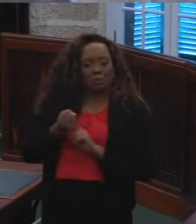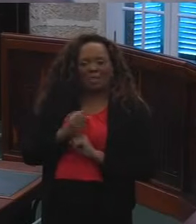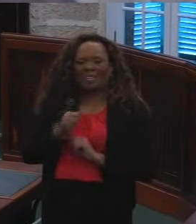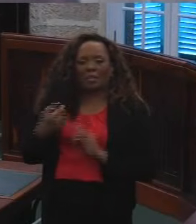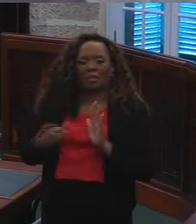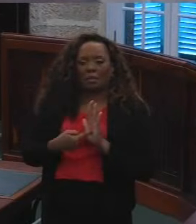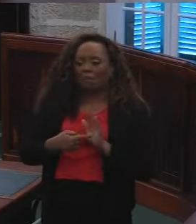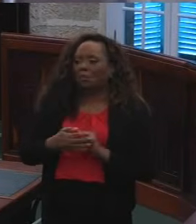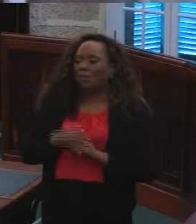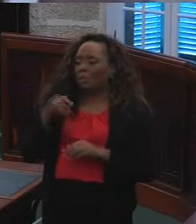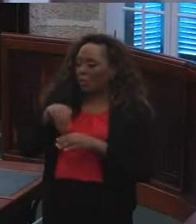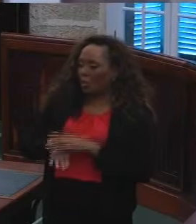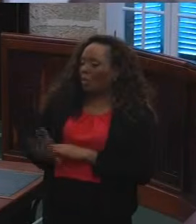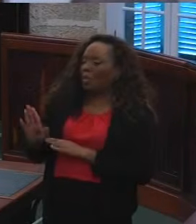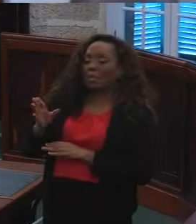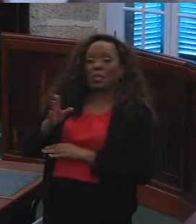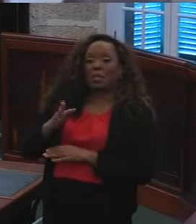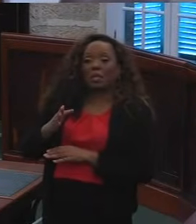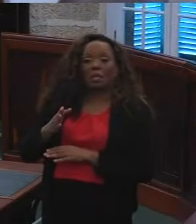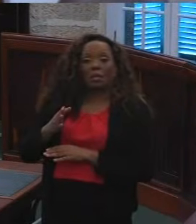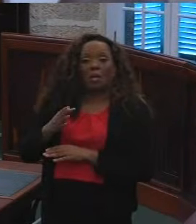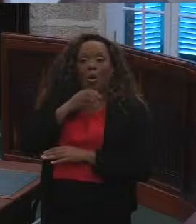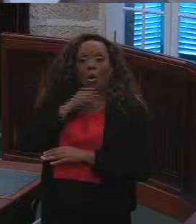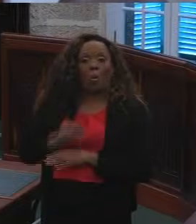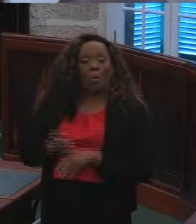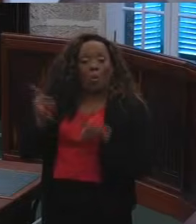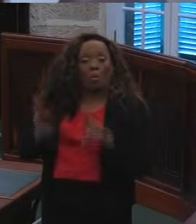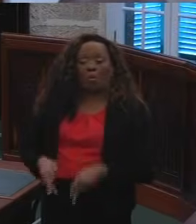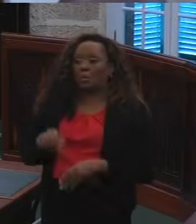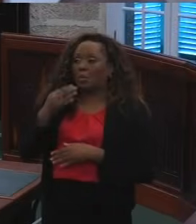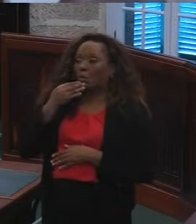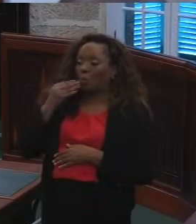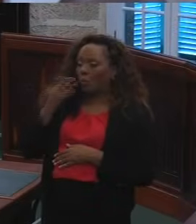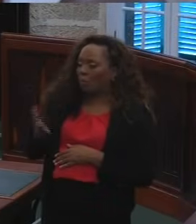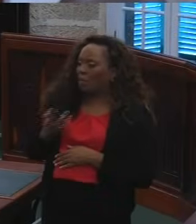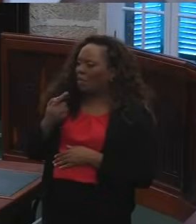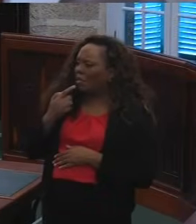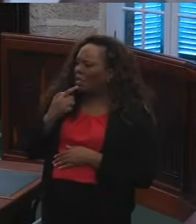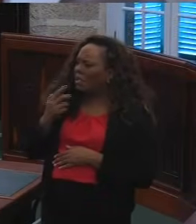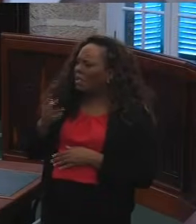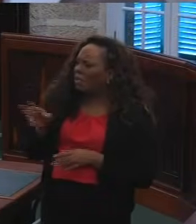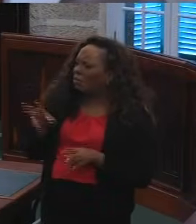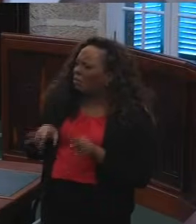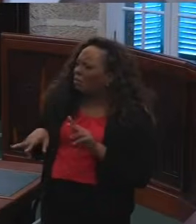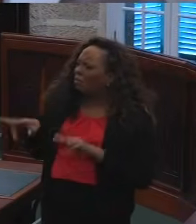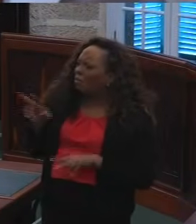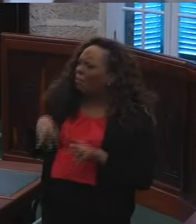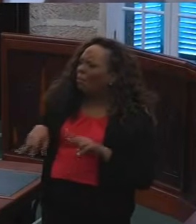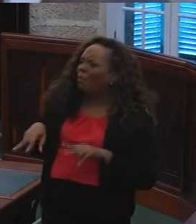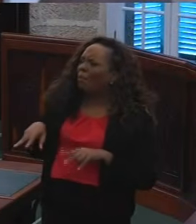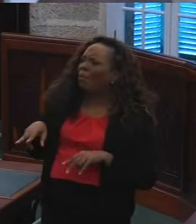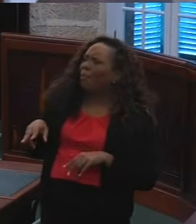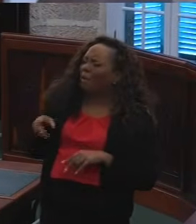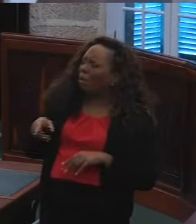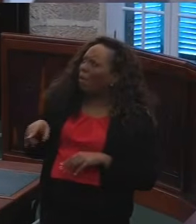rat droppings, and we get a call from the officers from the Ministry of Health and says, get that person from there immediately.